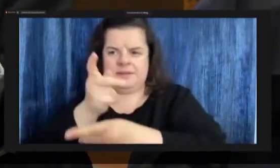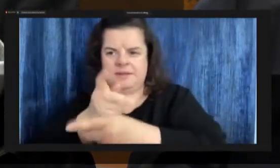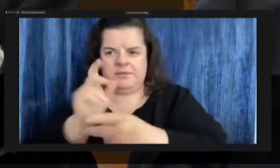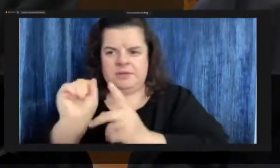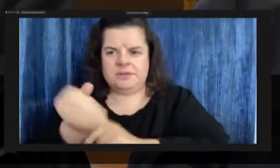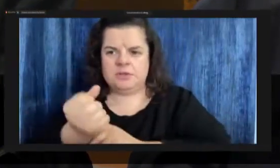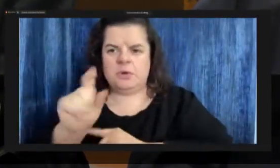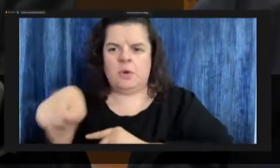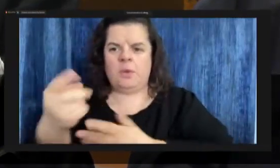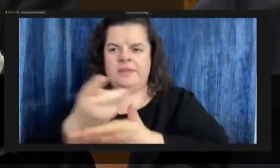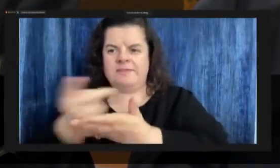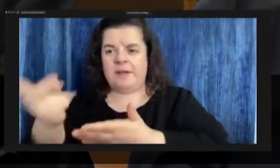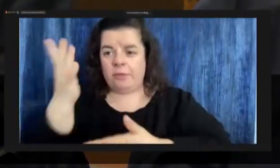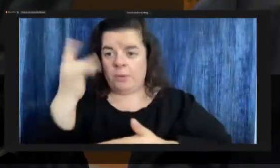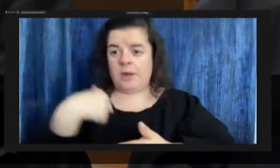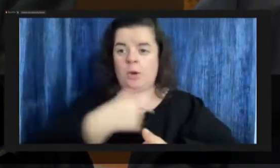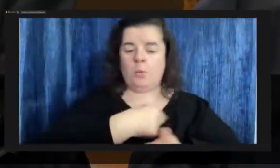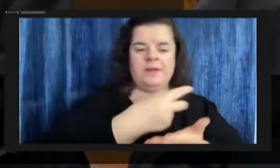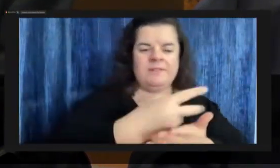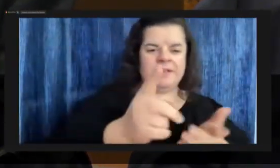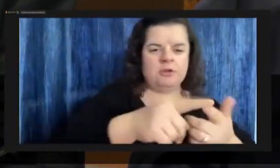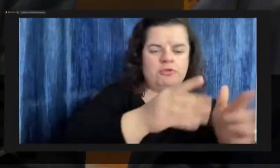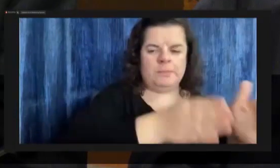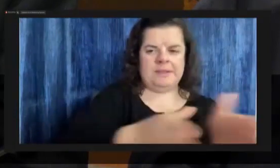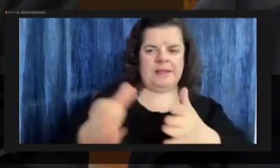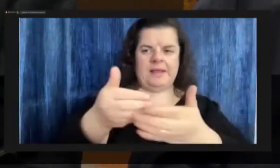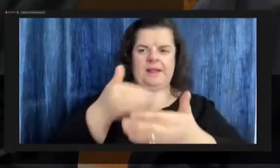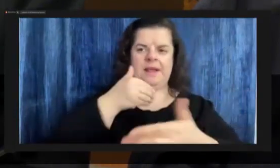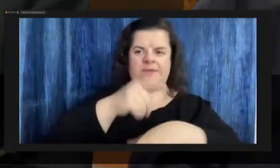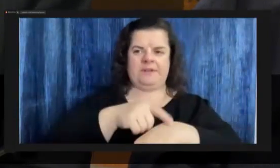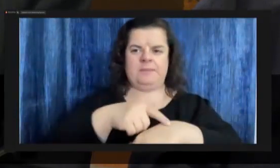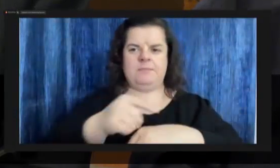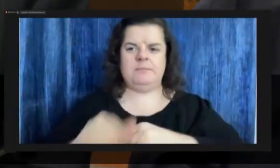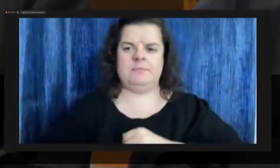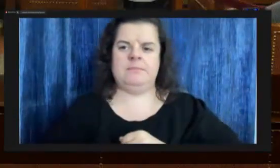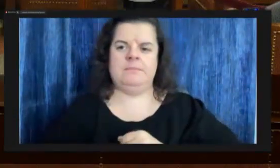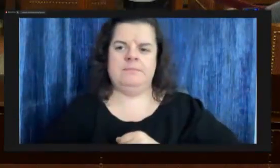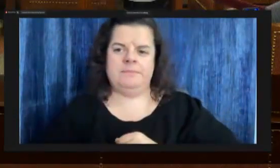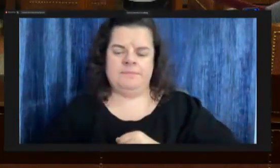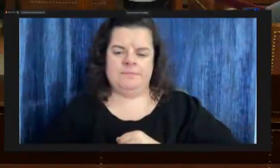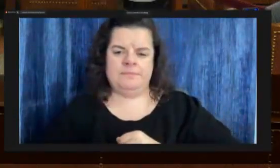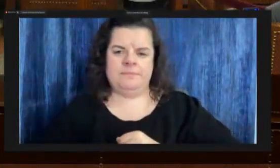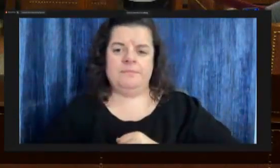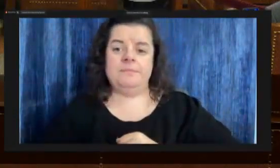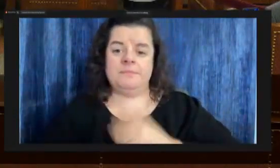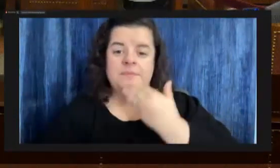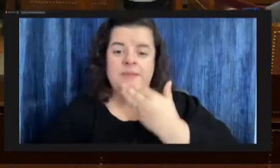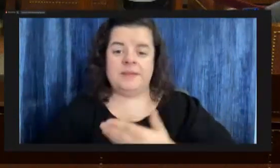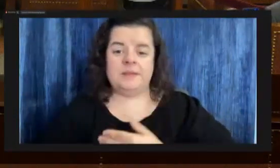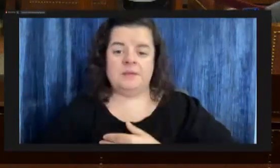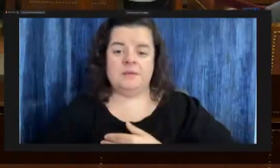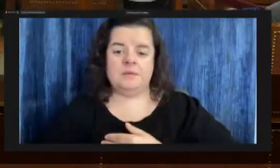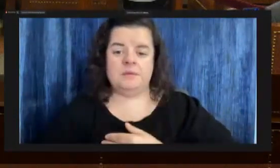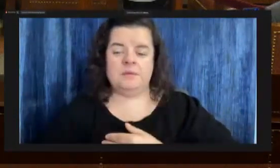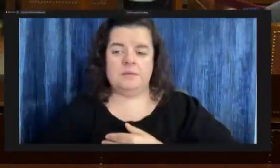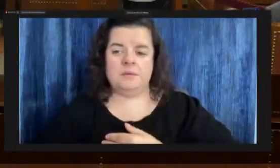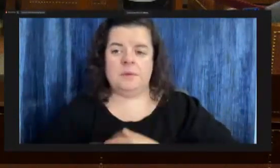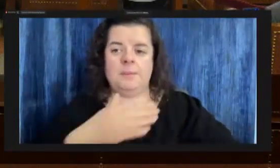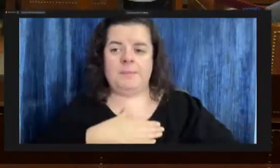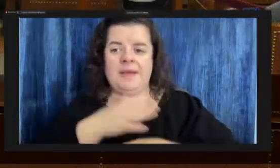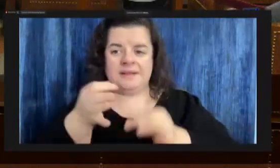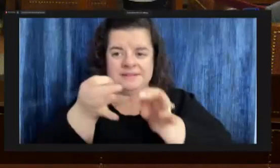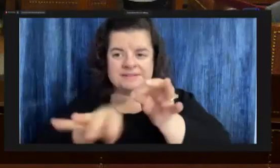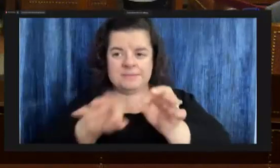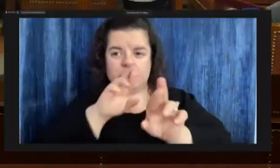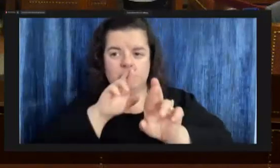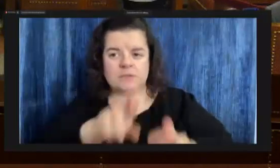failed because we failed to plan and manage. Thank you. Thank you. My simple response will